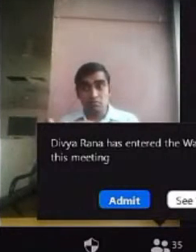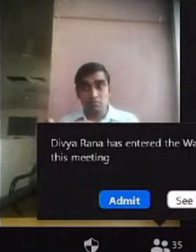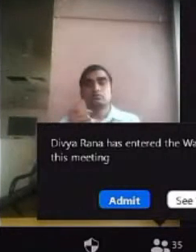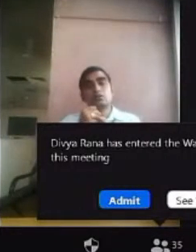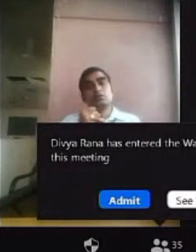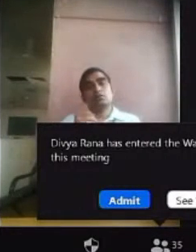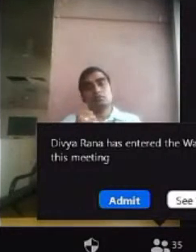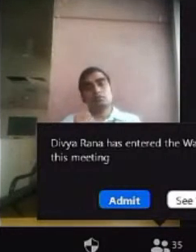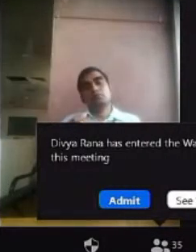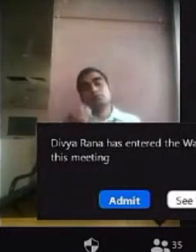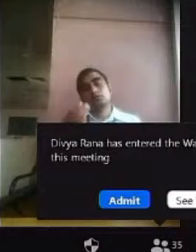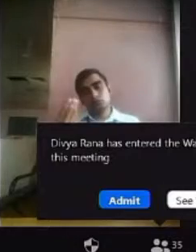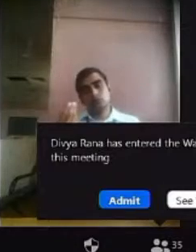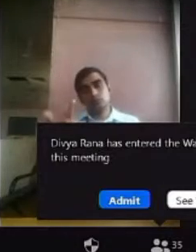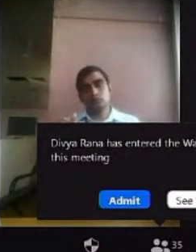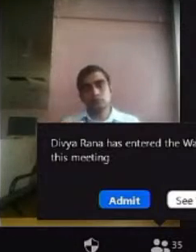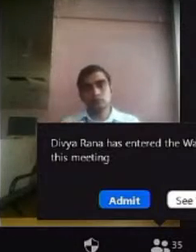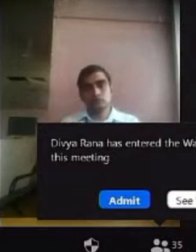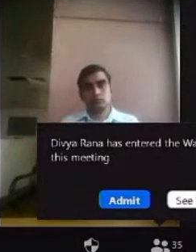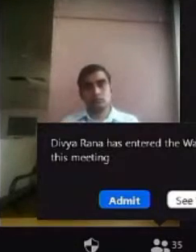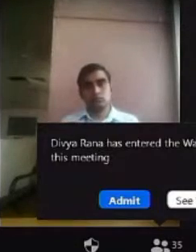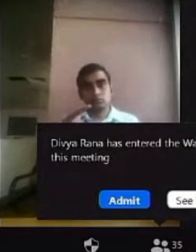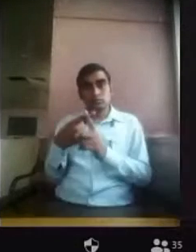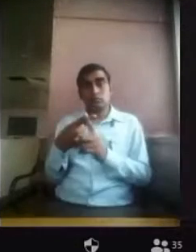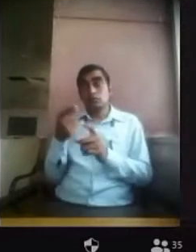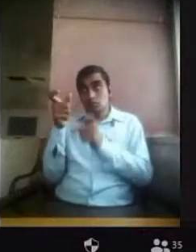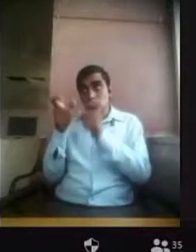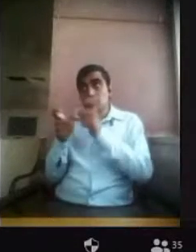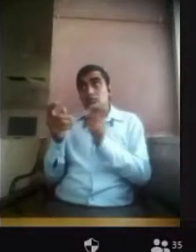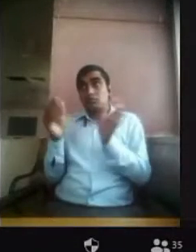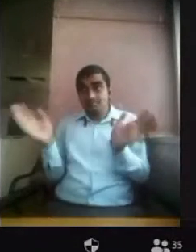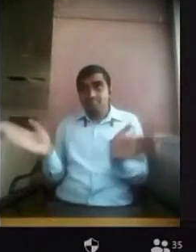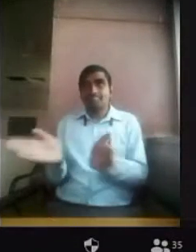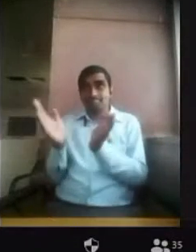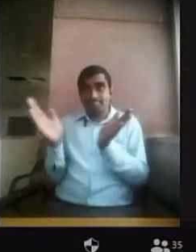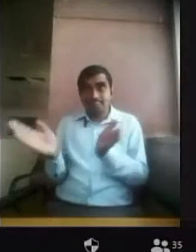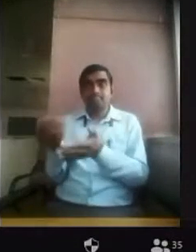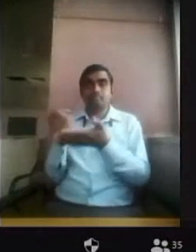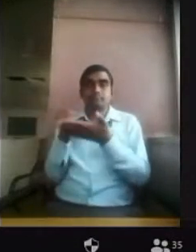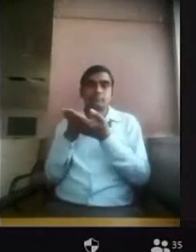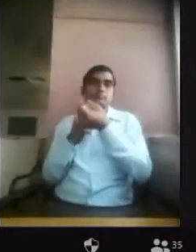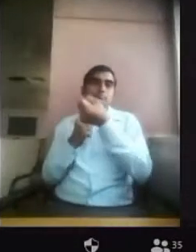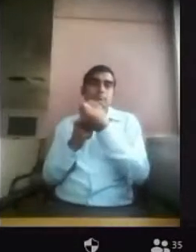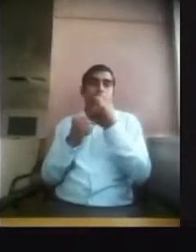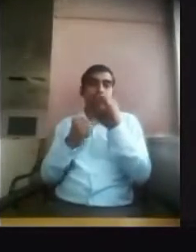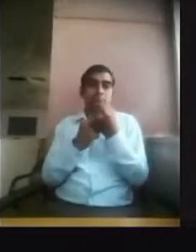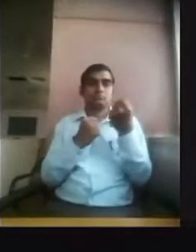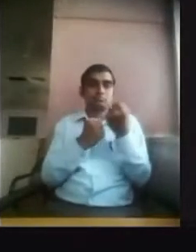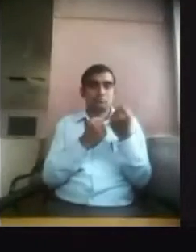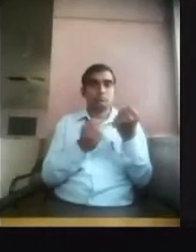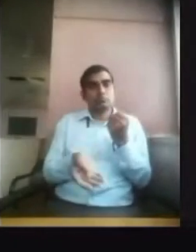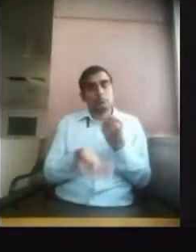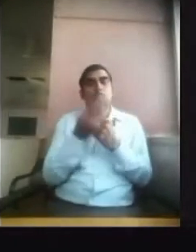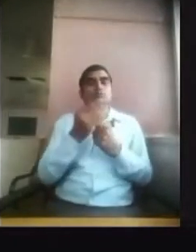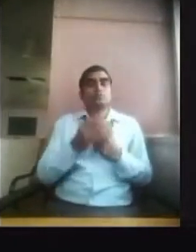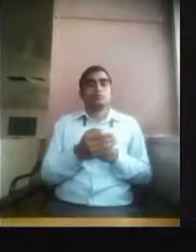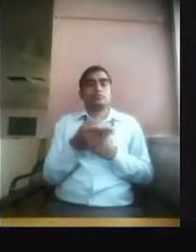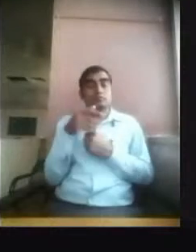community and they helped them also. And they took support from the community as